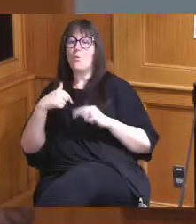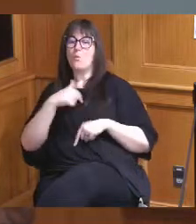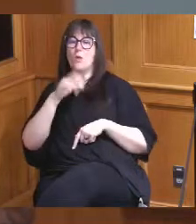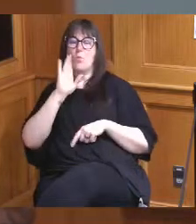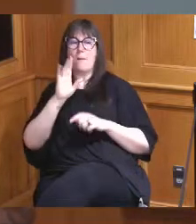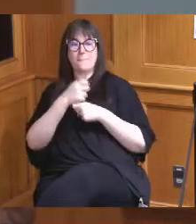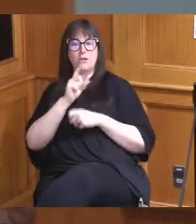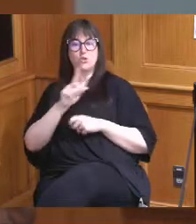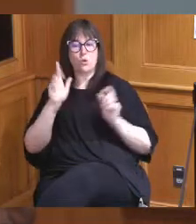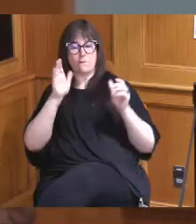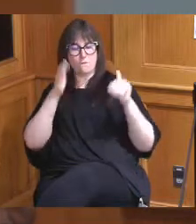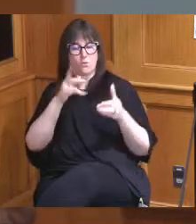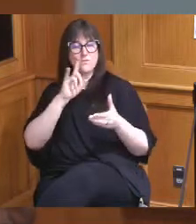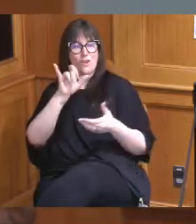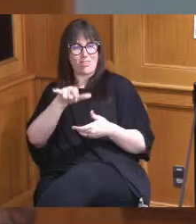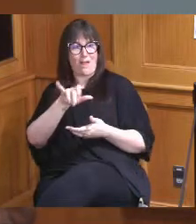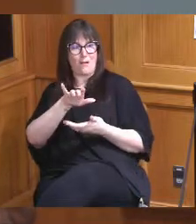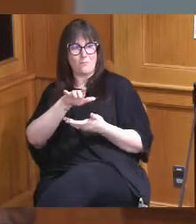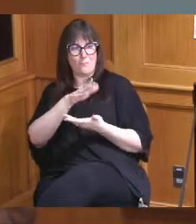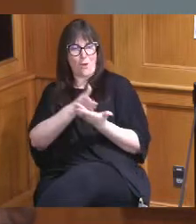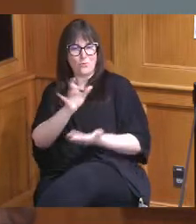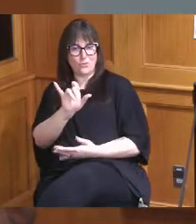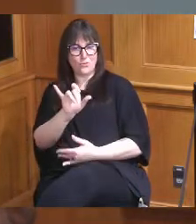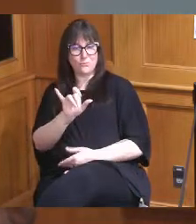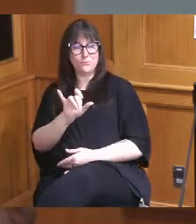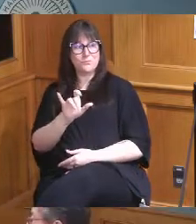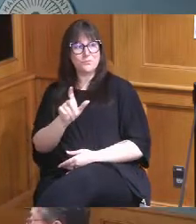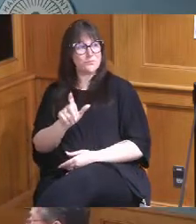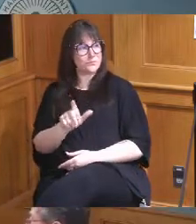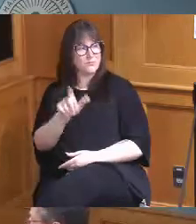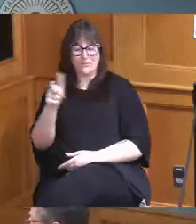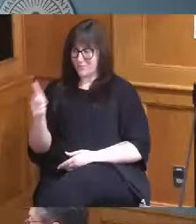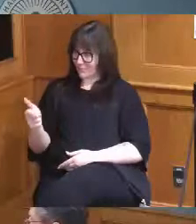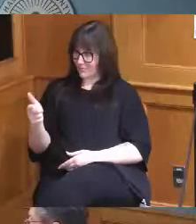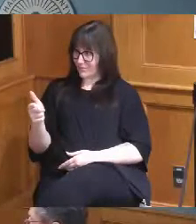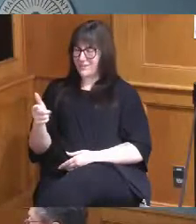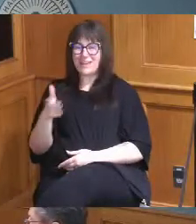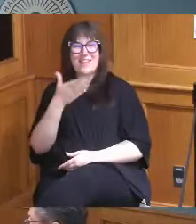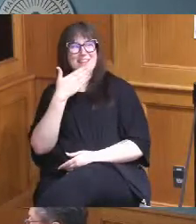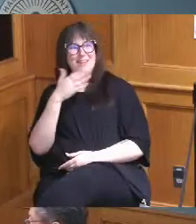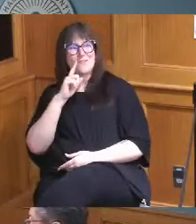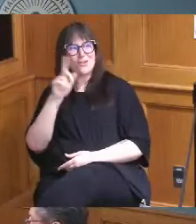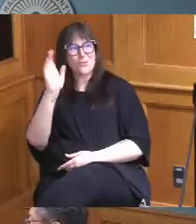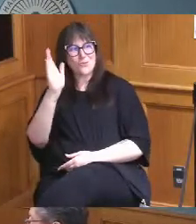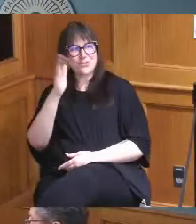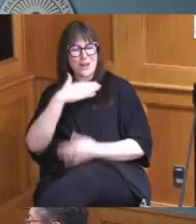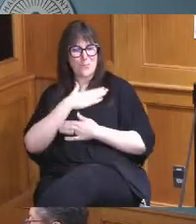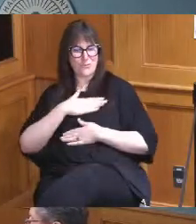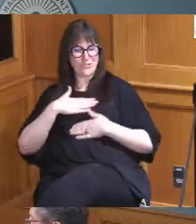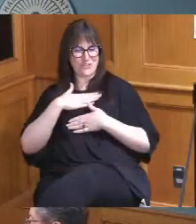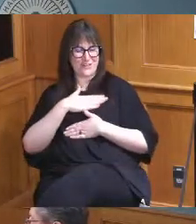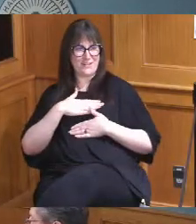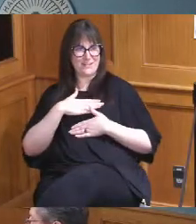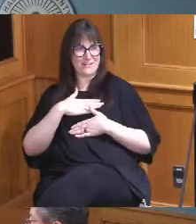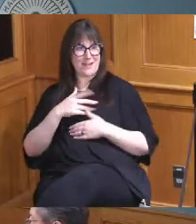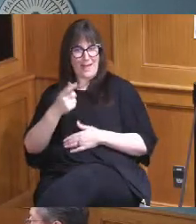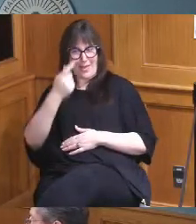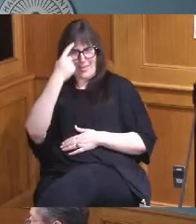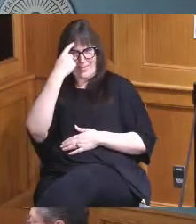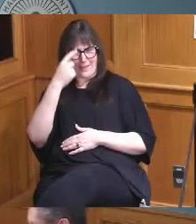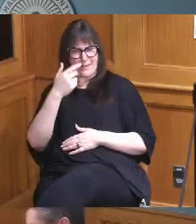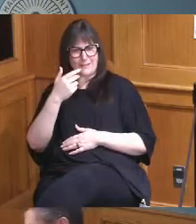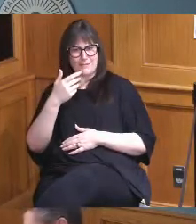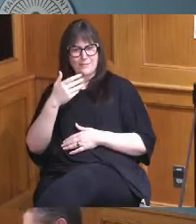Yeah, okay, great. Thank you very much. Commissioner Summer-Odumas? Thank you for your presentation. I appreciate it. I think this is a